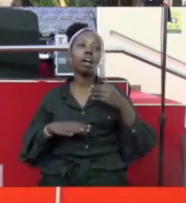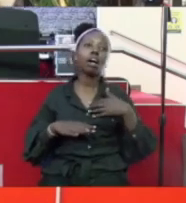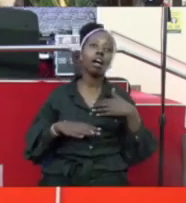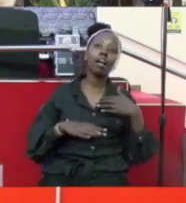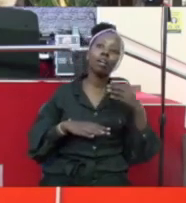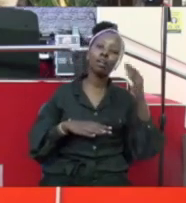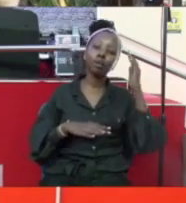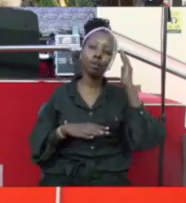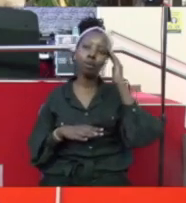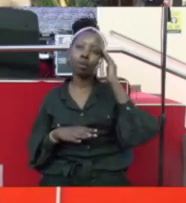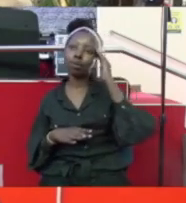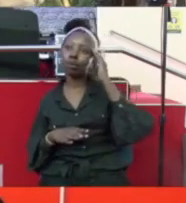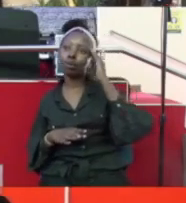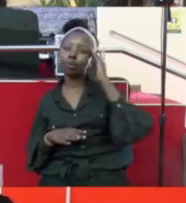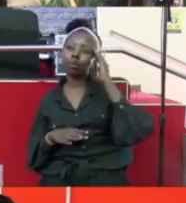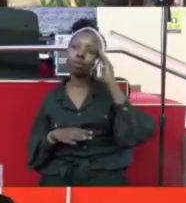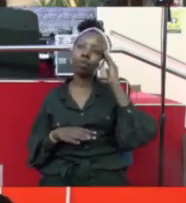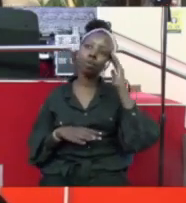good.